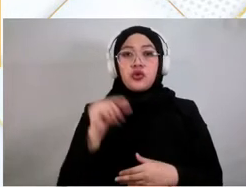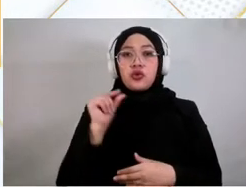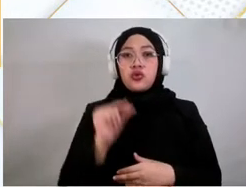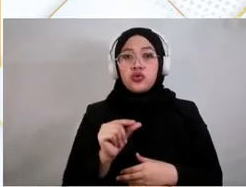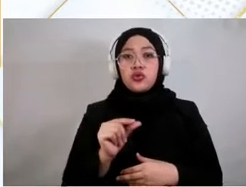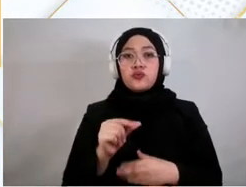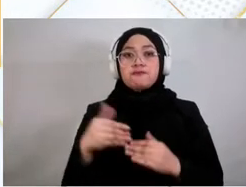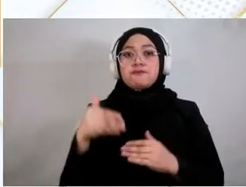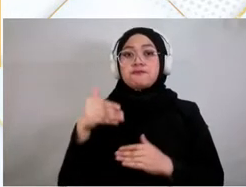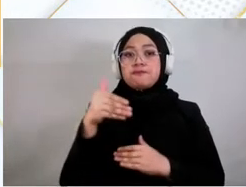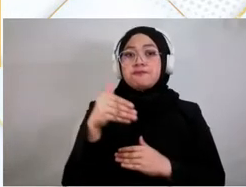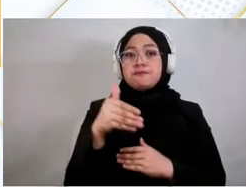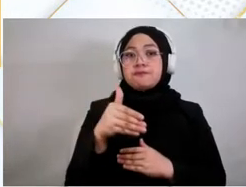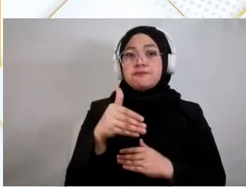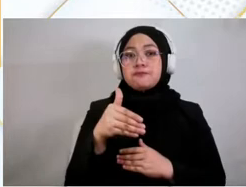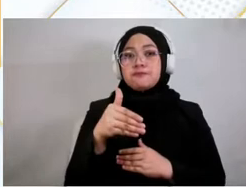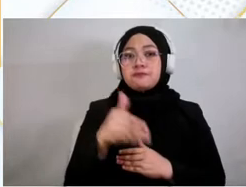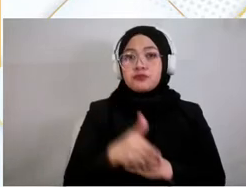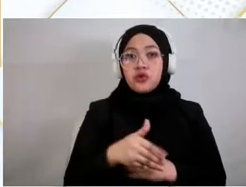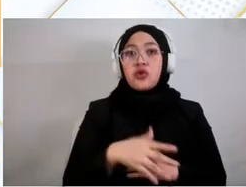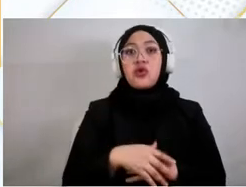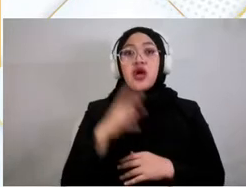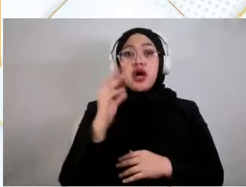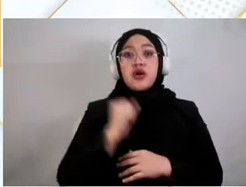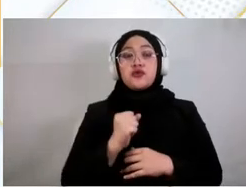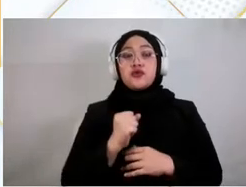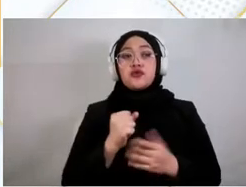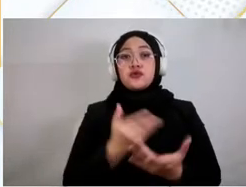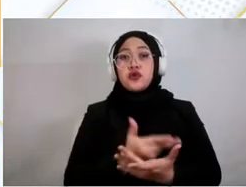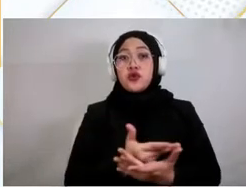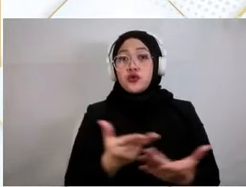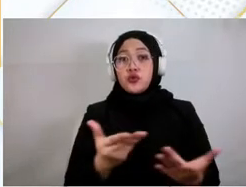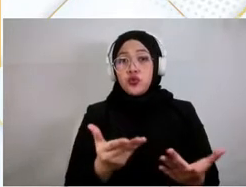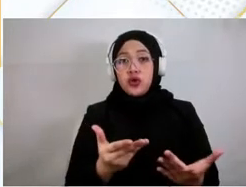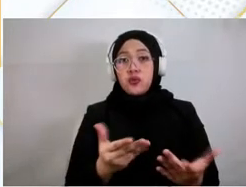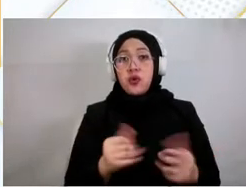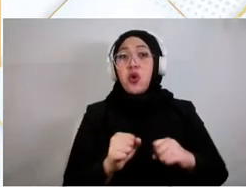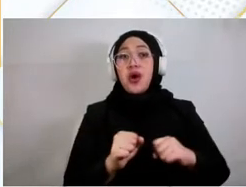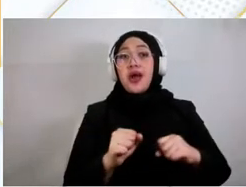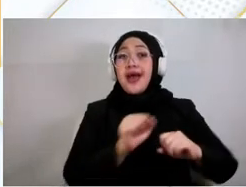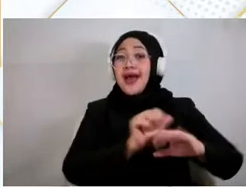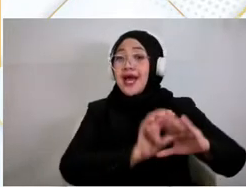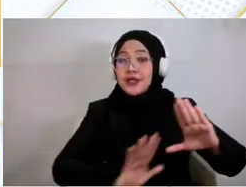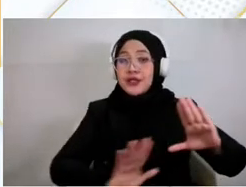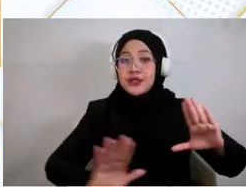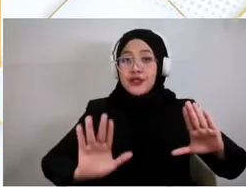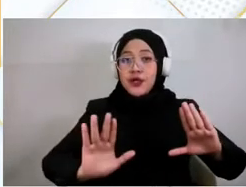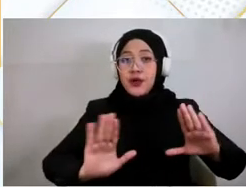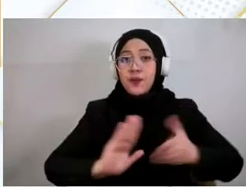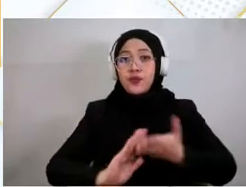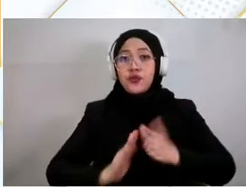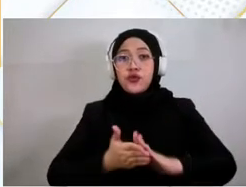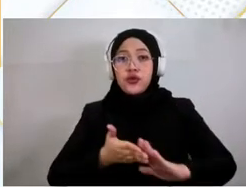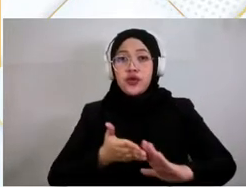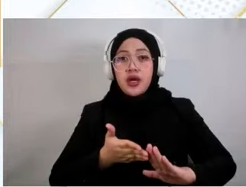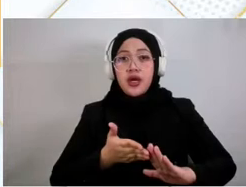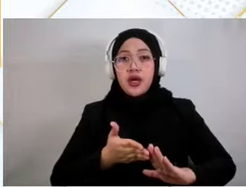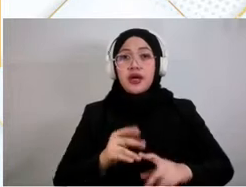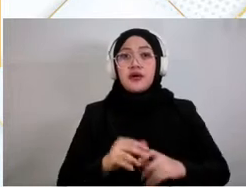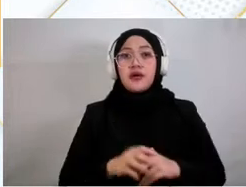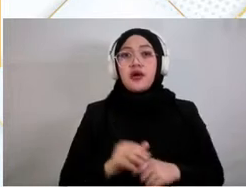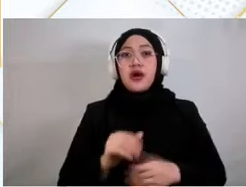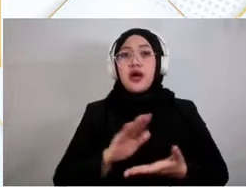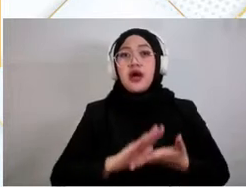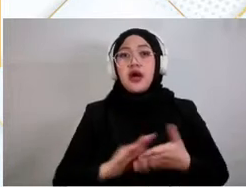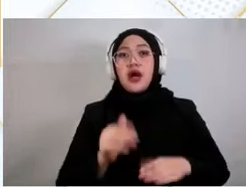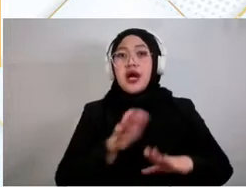put into the attention to all of us that ASEAN has already produced what we call as ASEAN